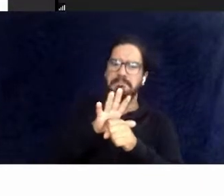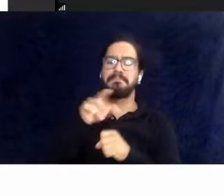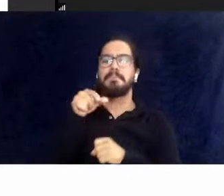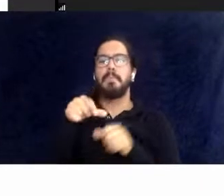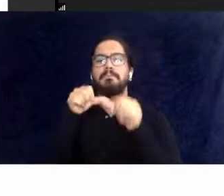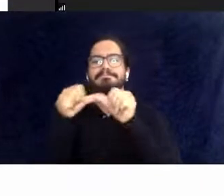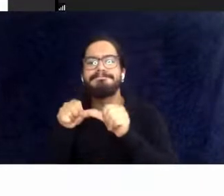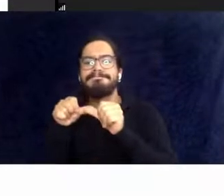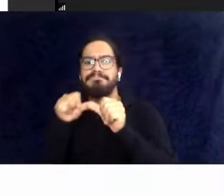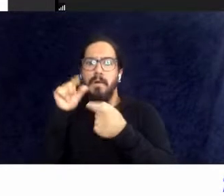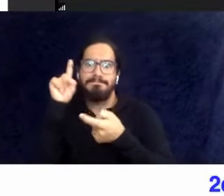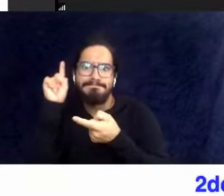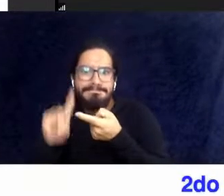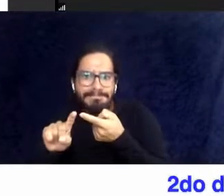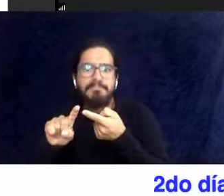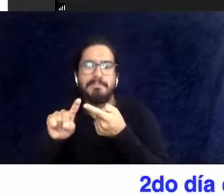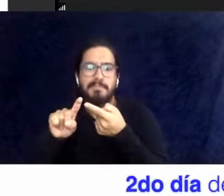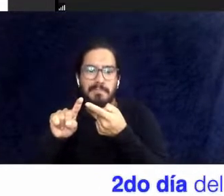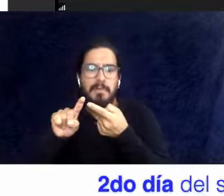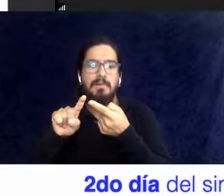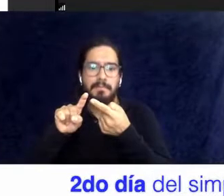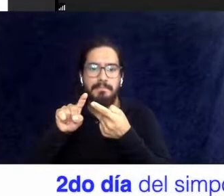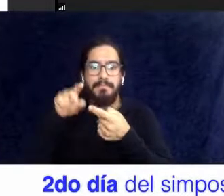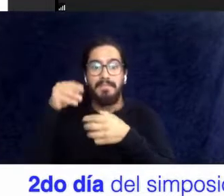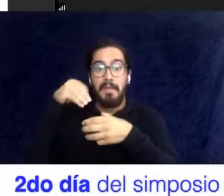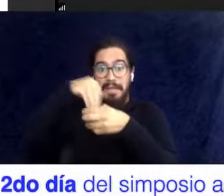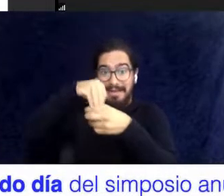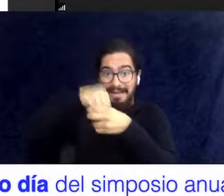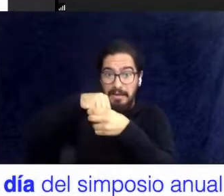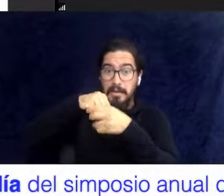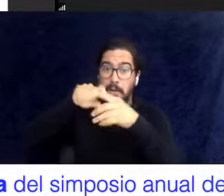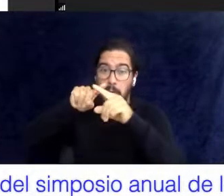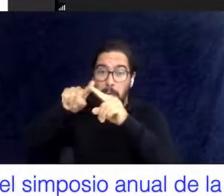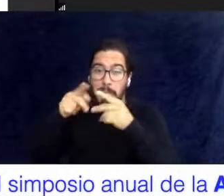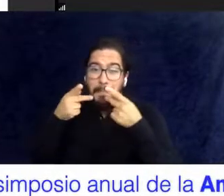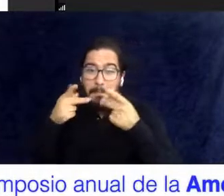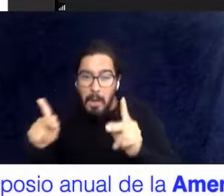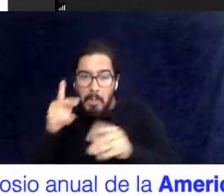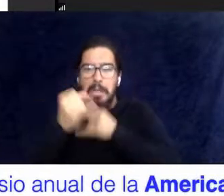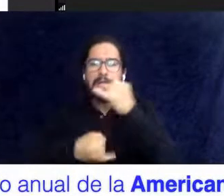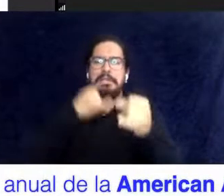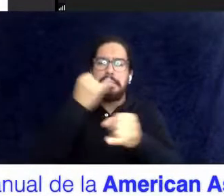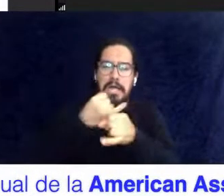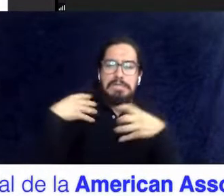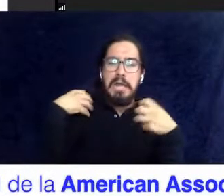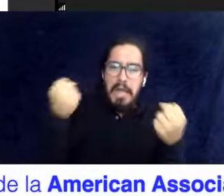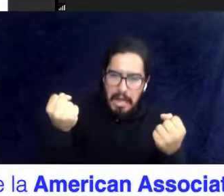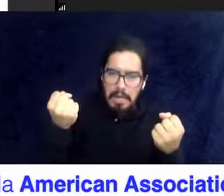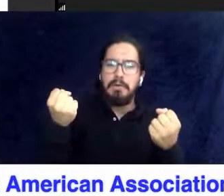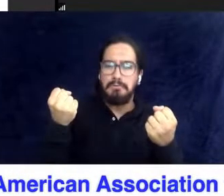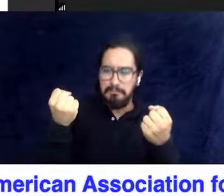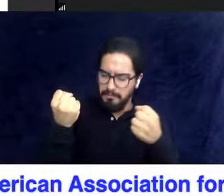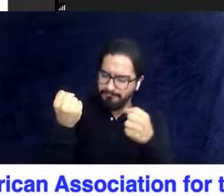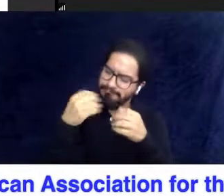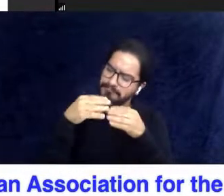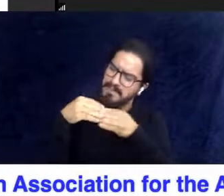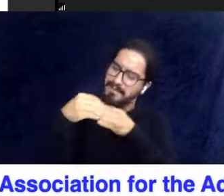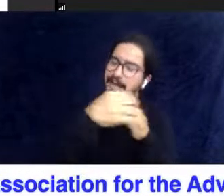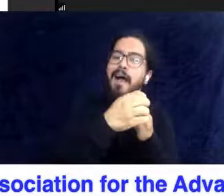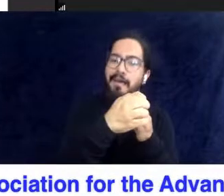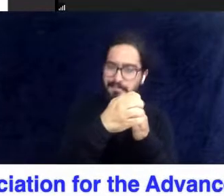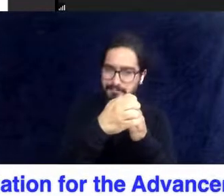and international health principles guided by the international health regulations and scientific information on this